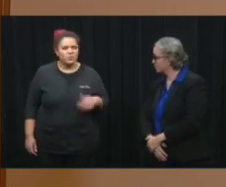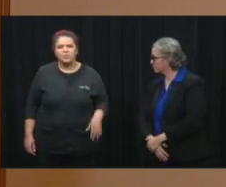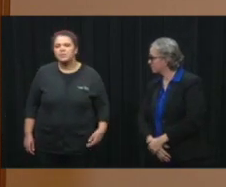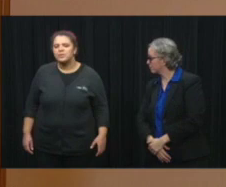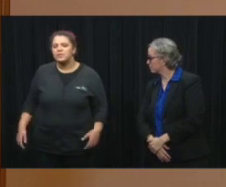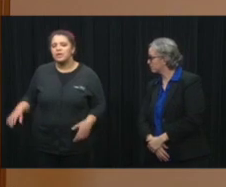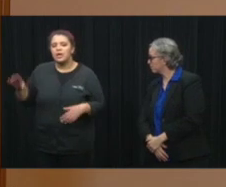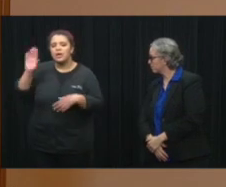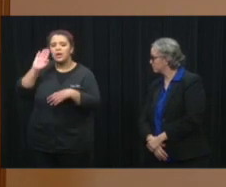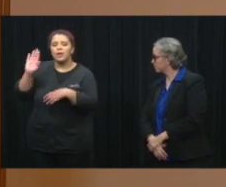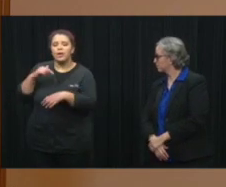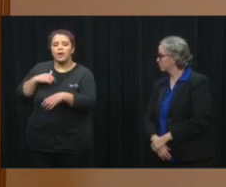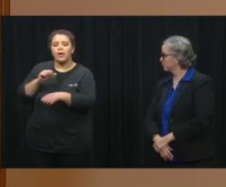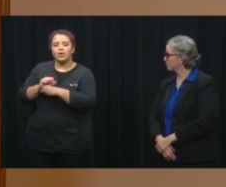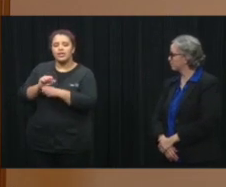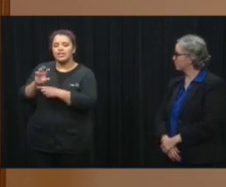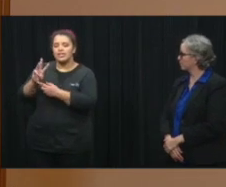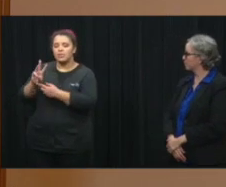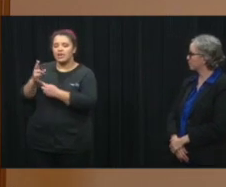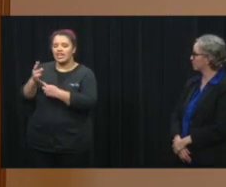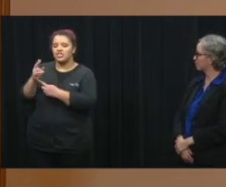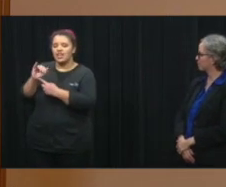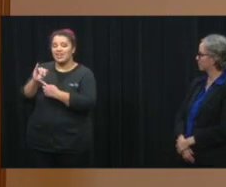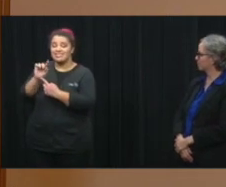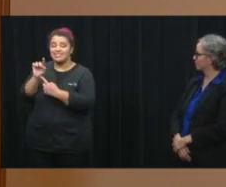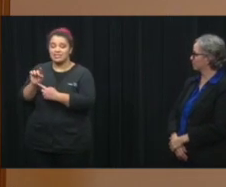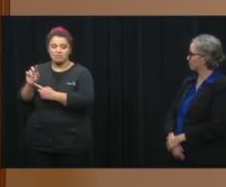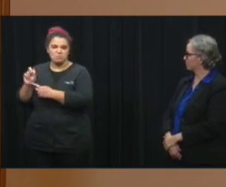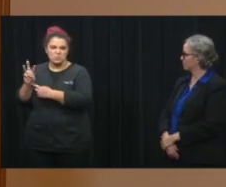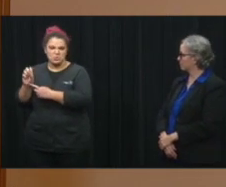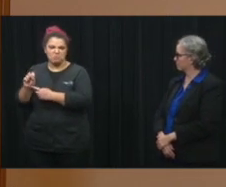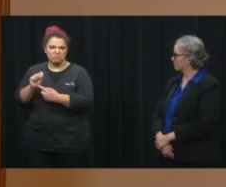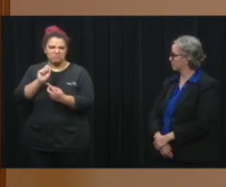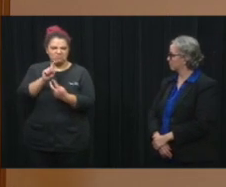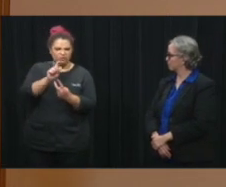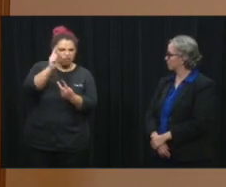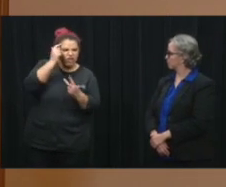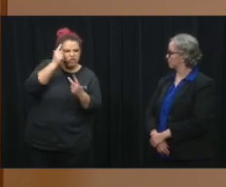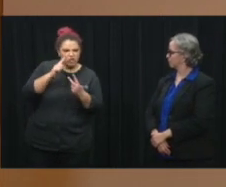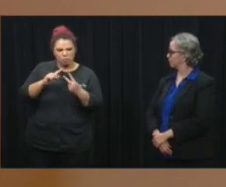Isaac Dreyer, WHIZ News. This is actually a question for either the governor or the lieutenant governor.